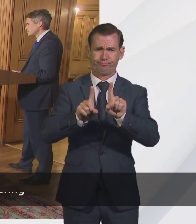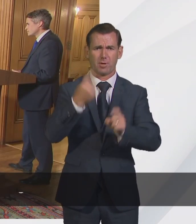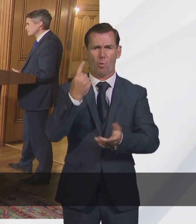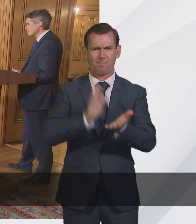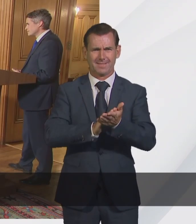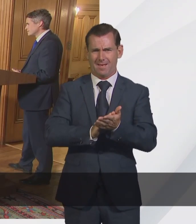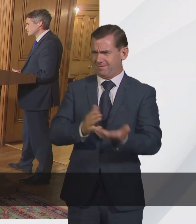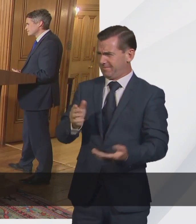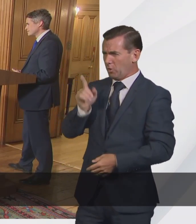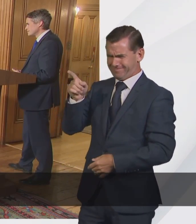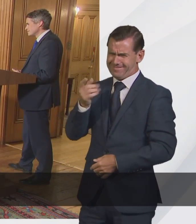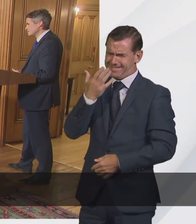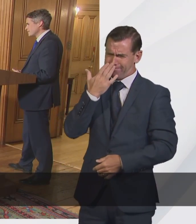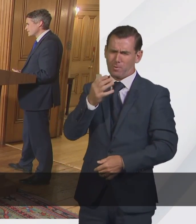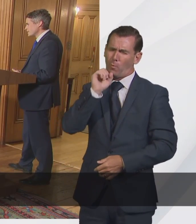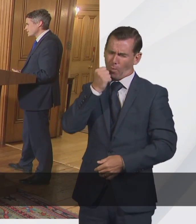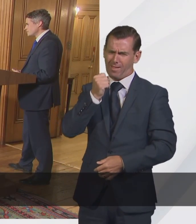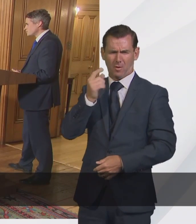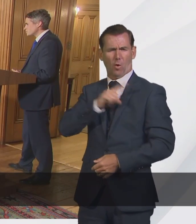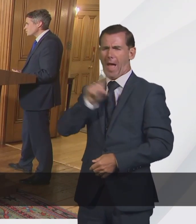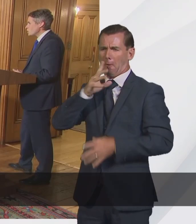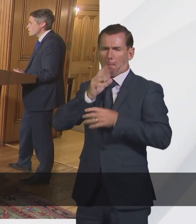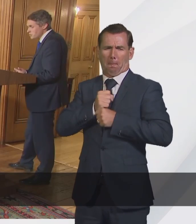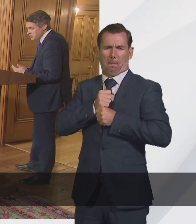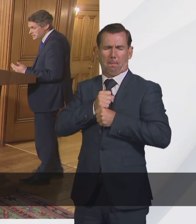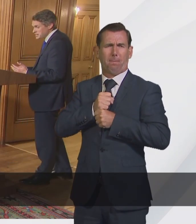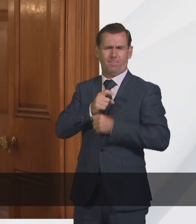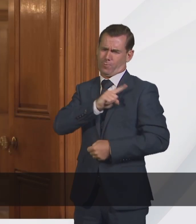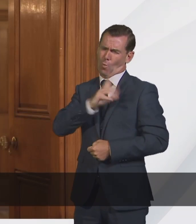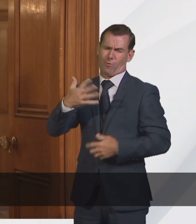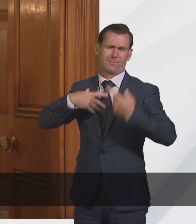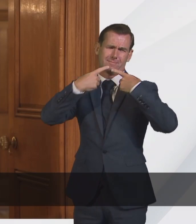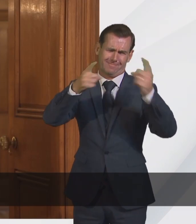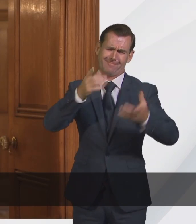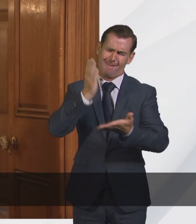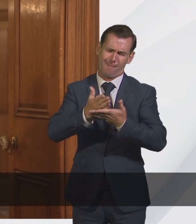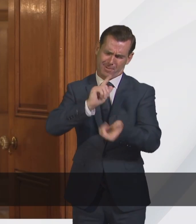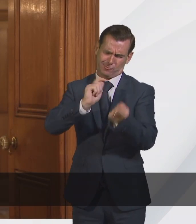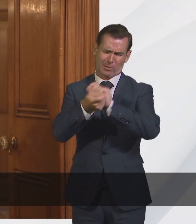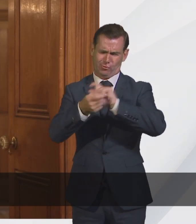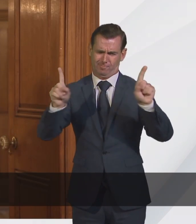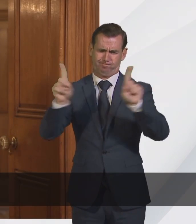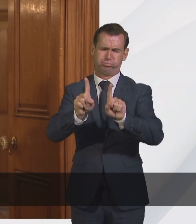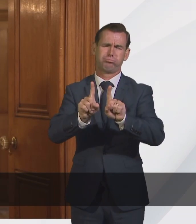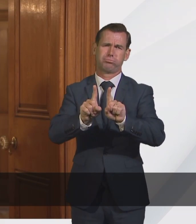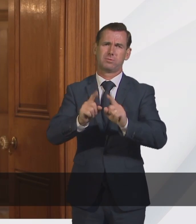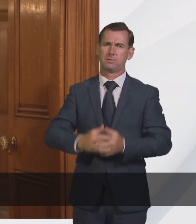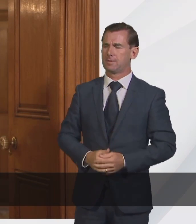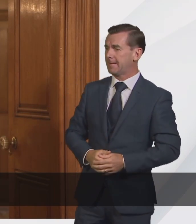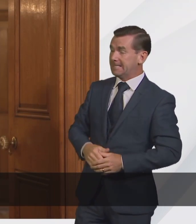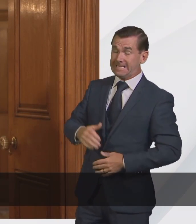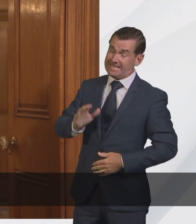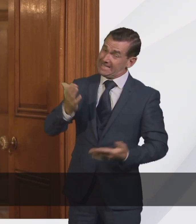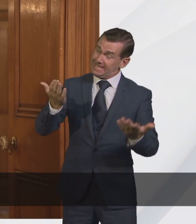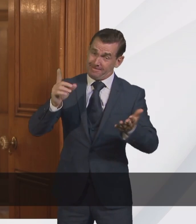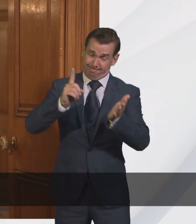line. Can't you just say it now? Why are we waiting? Well, Liz, we've already been very clear that we want to